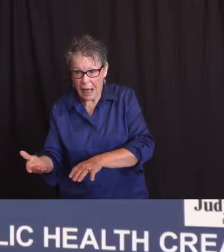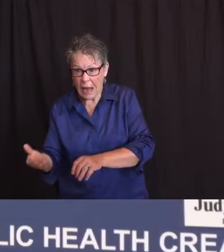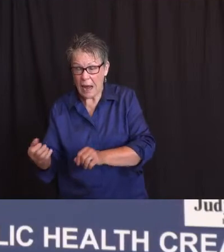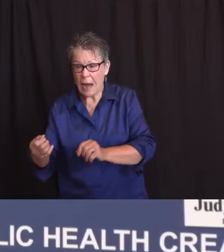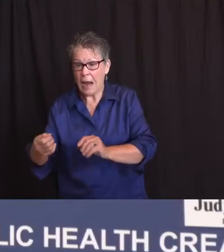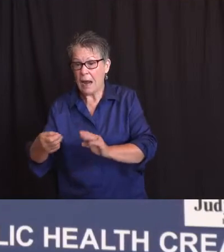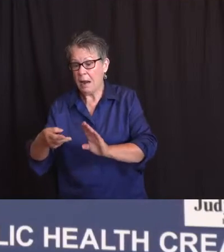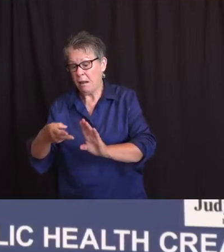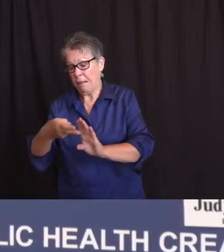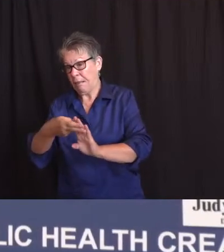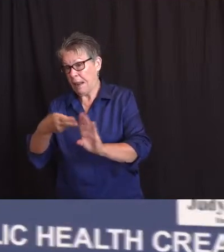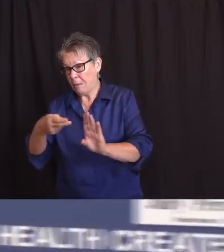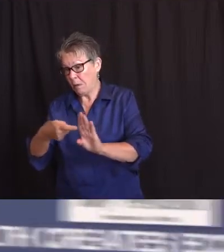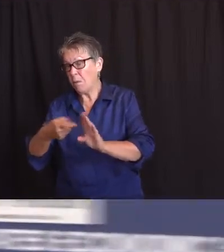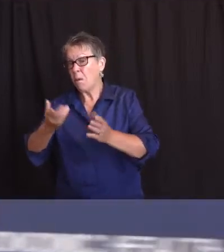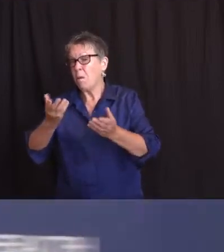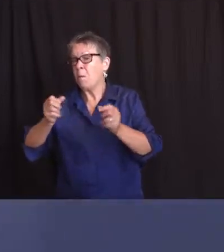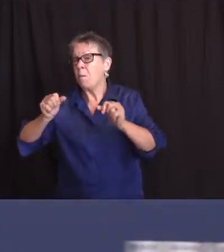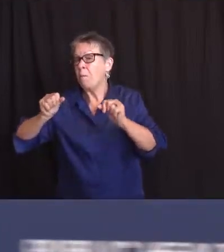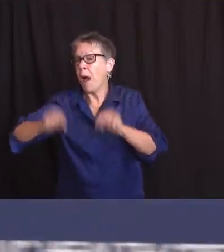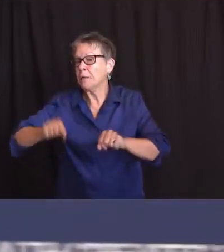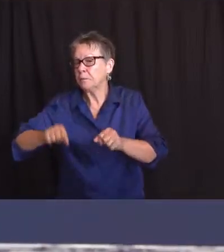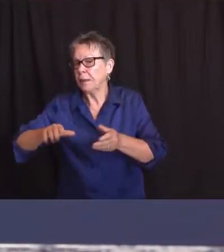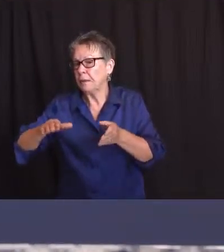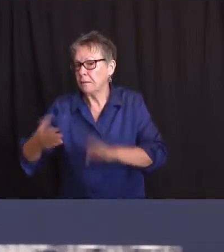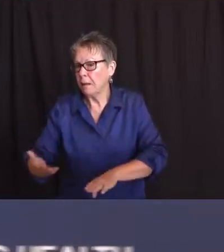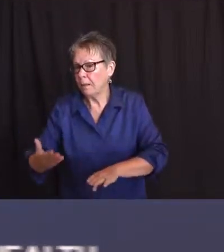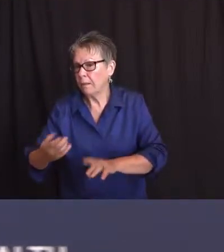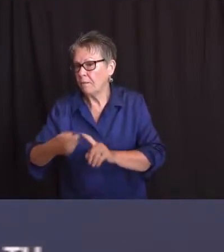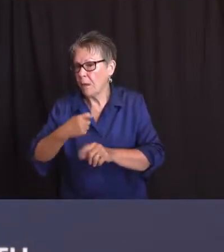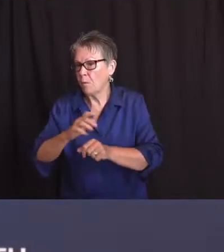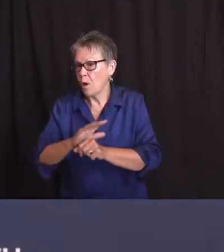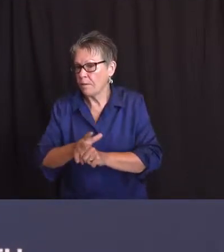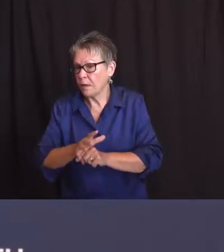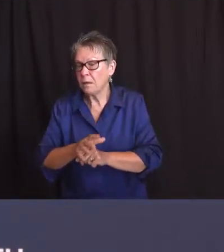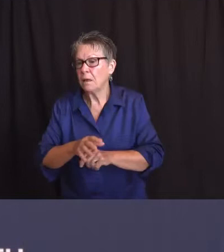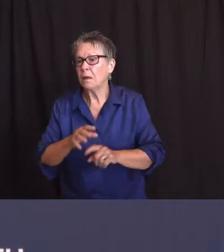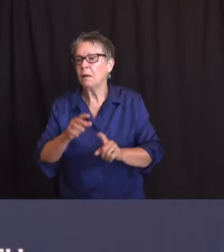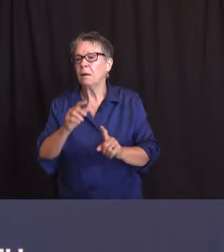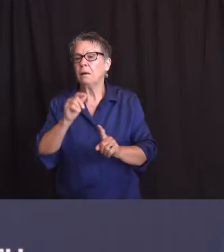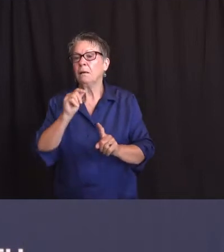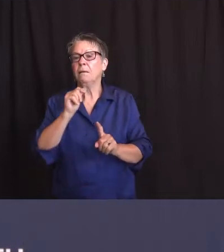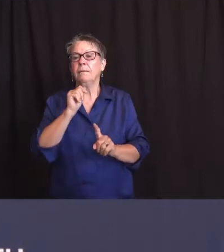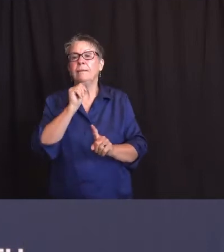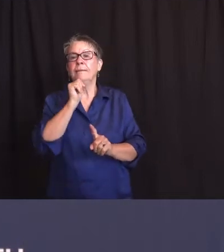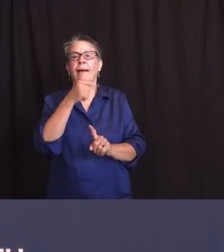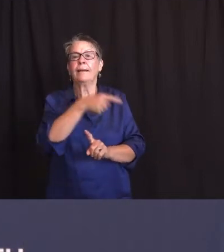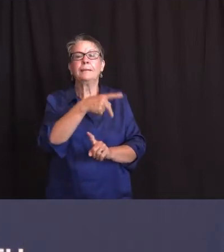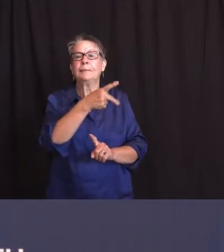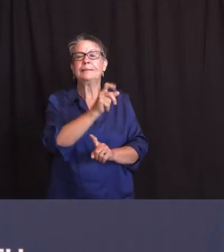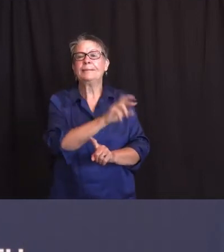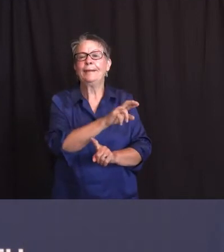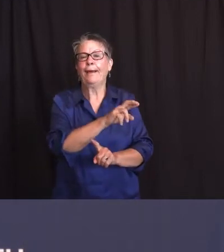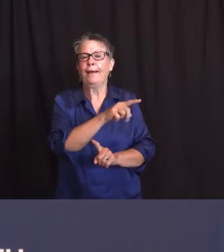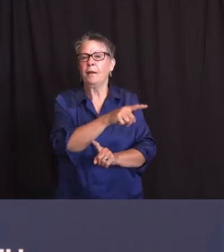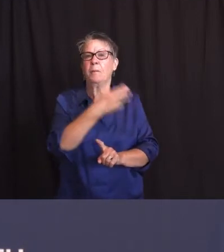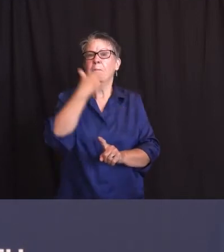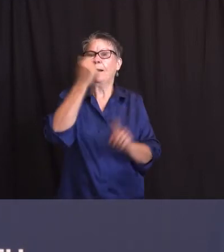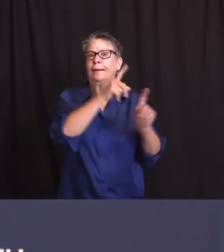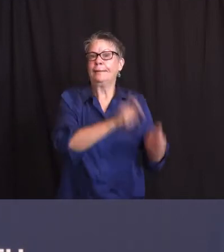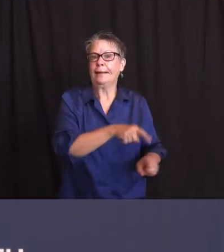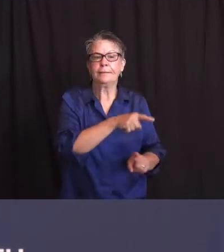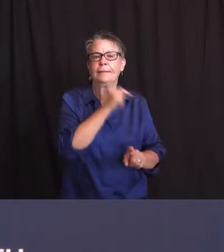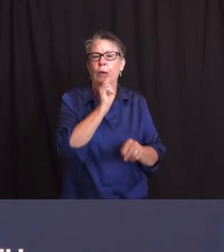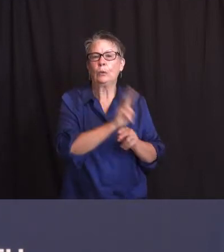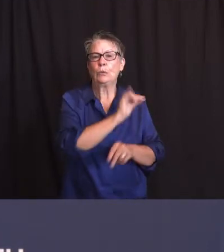now. Got it. Thank you for that. Good to have you, Judy. Thank you again. Pat, good to have you. It looks like some decent, it's warm, but